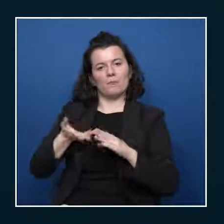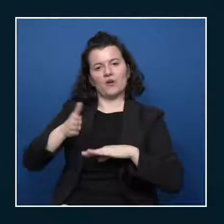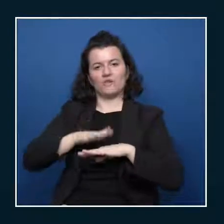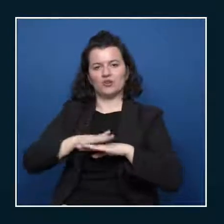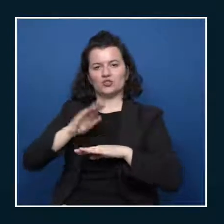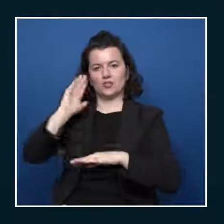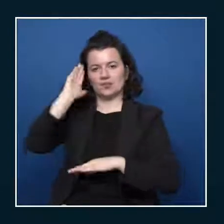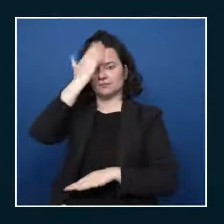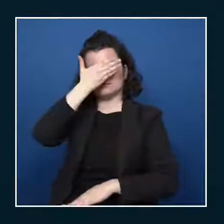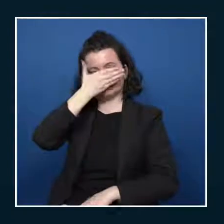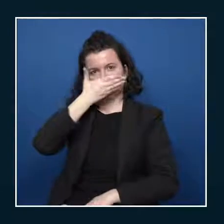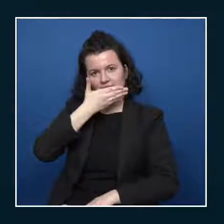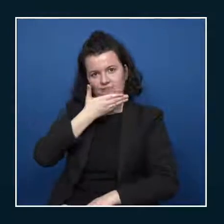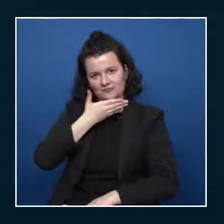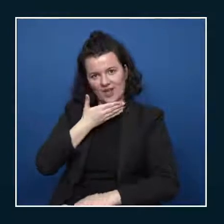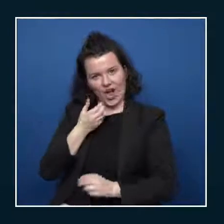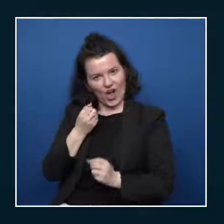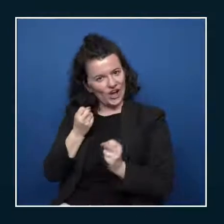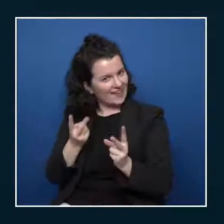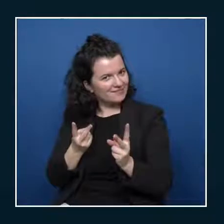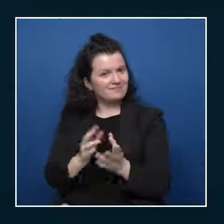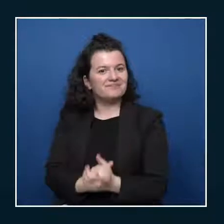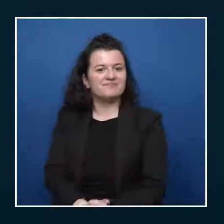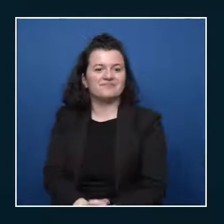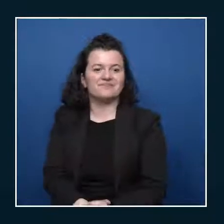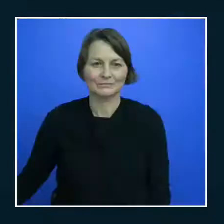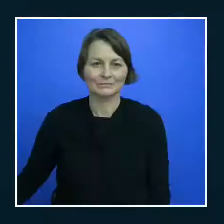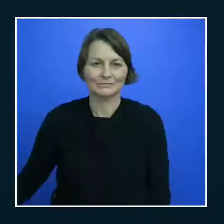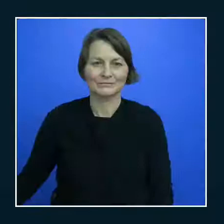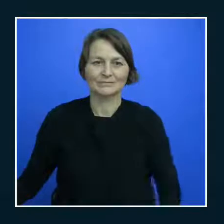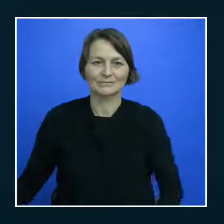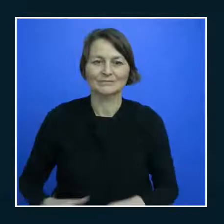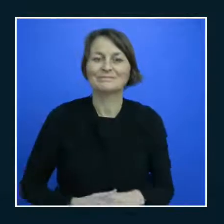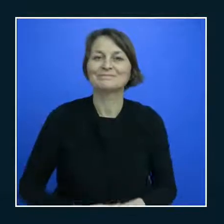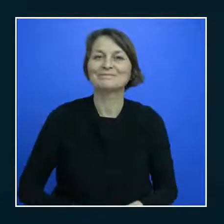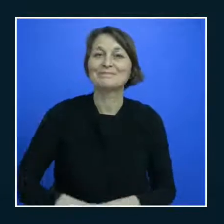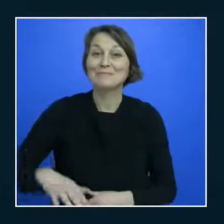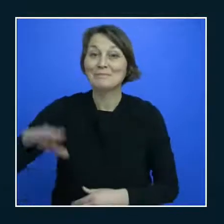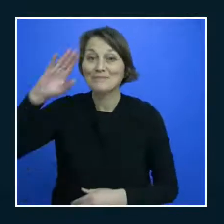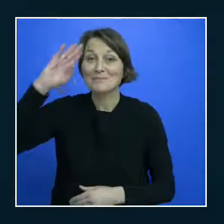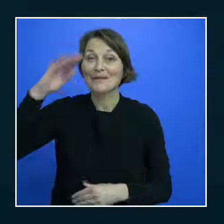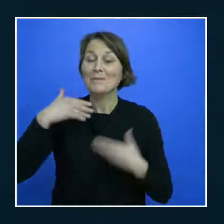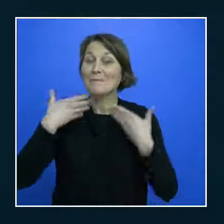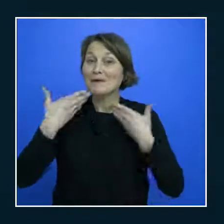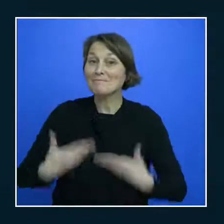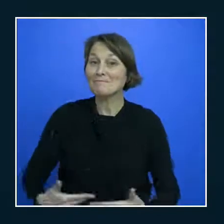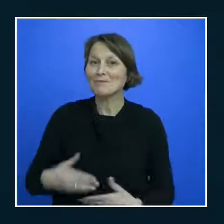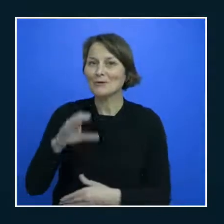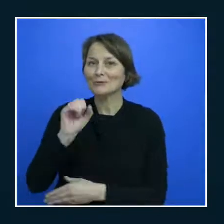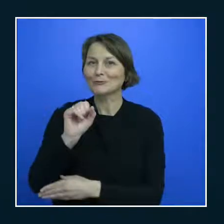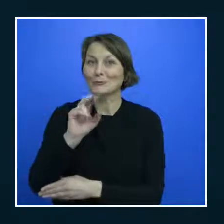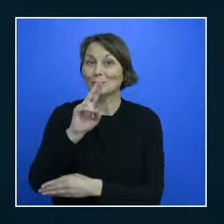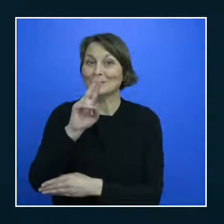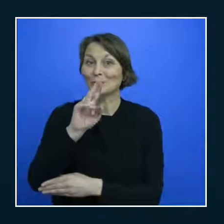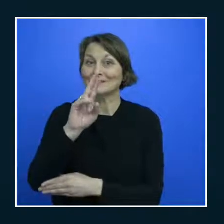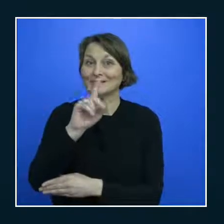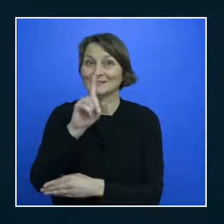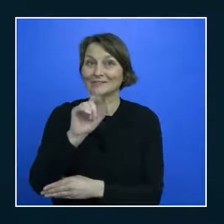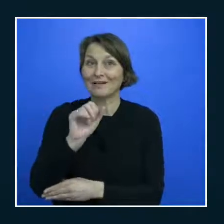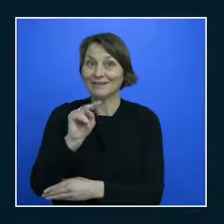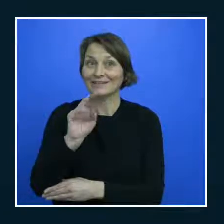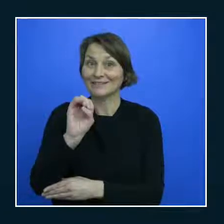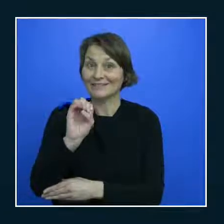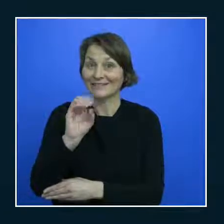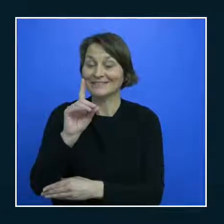Okay. So, hi, I'm Suzanne Daniels. I work for Microsoft as Azure Developer PMM.